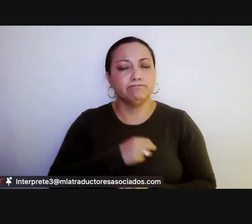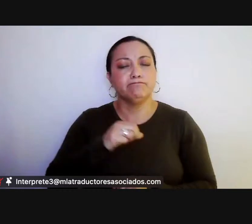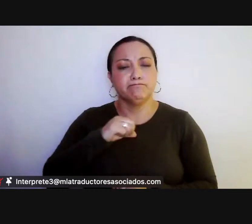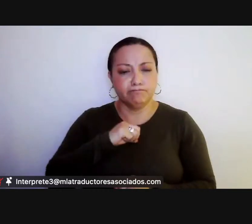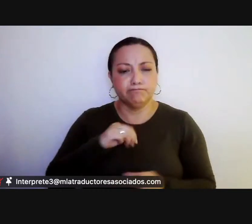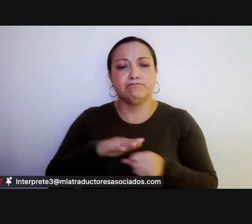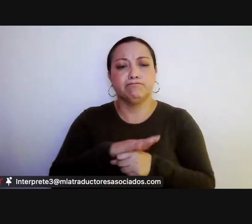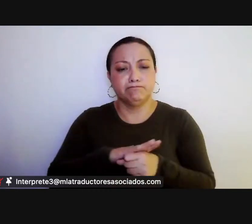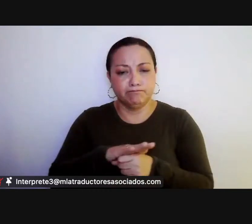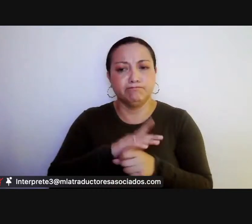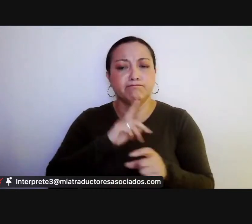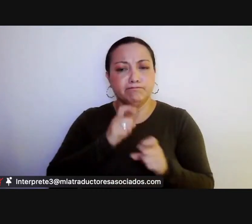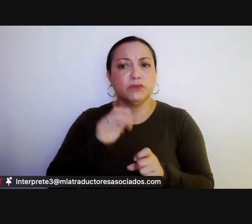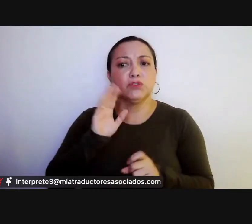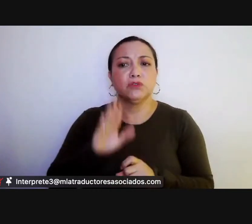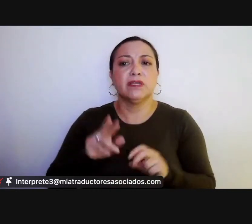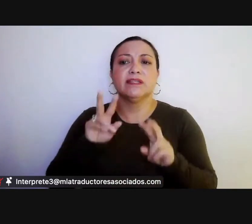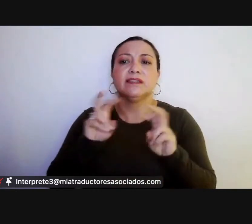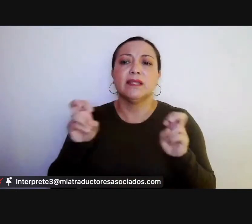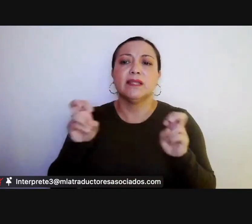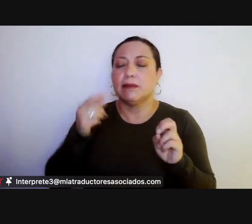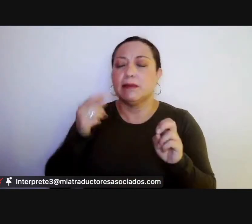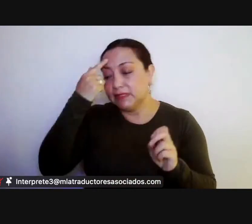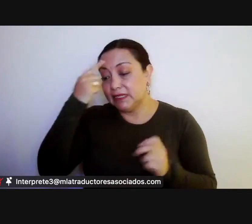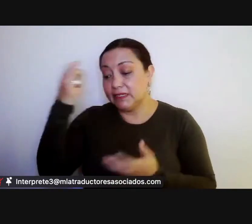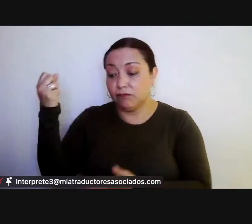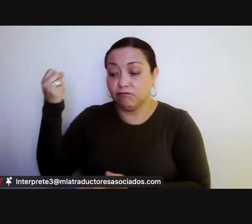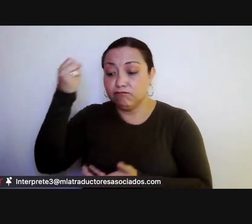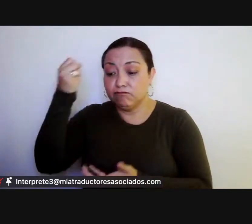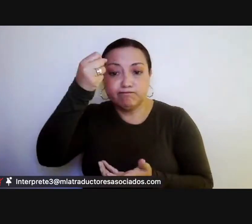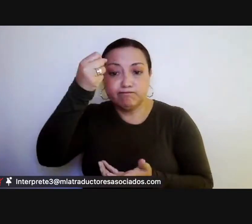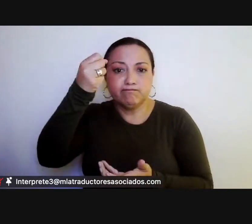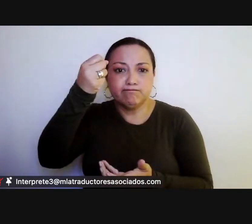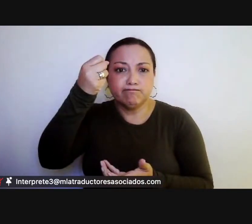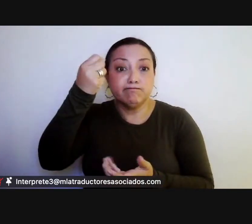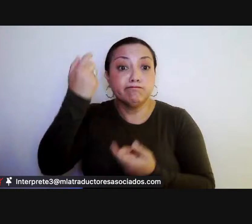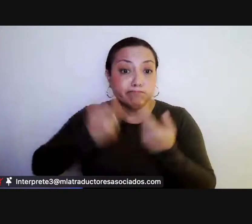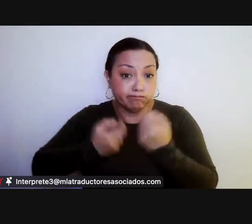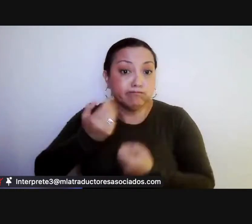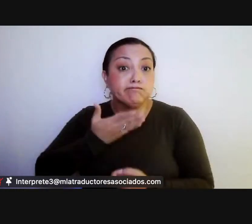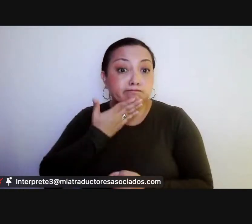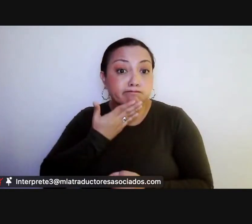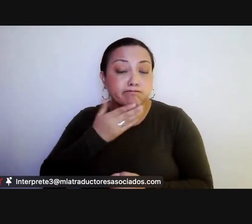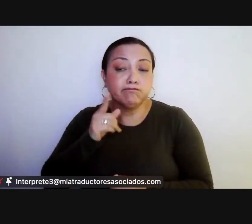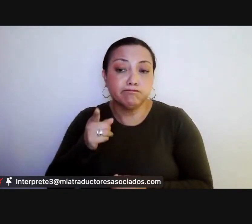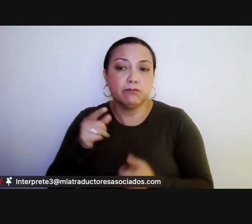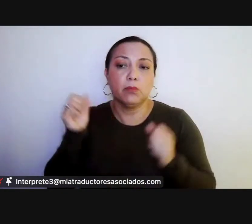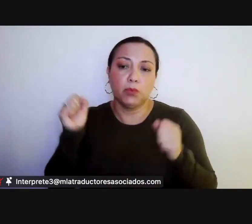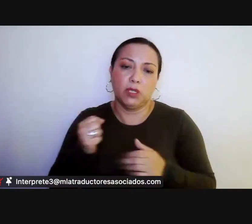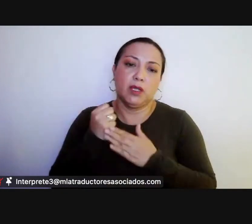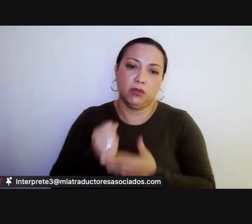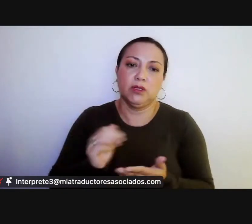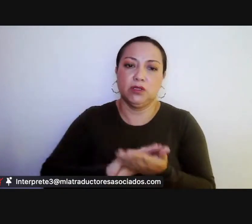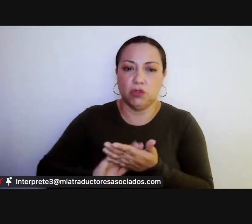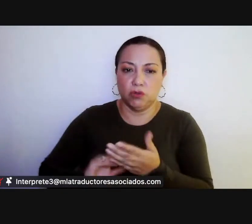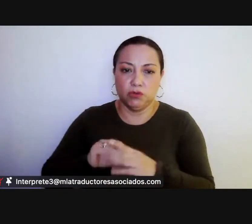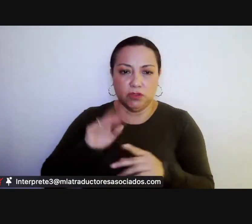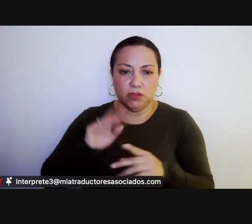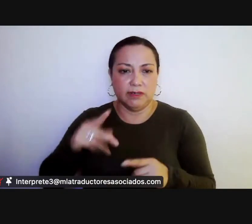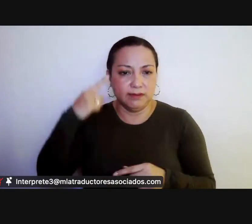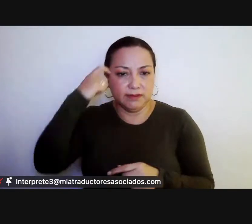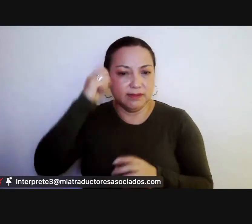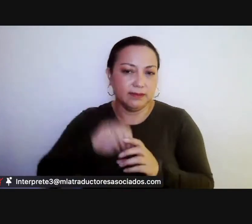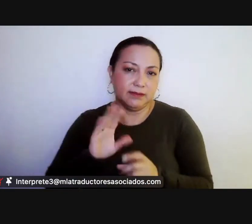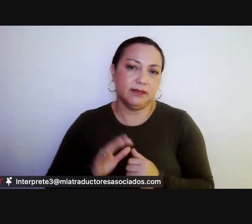we have a difficulty in terms of looking at resources and having resources that are going to allow us to have